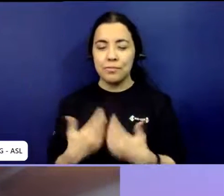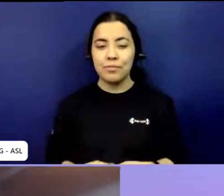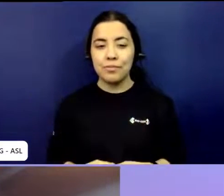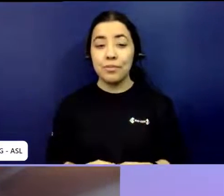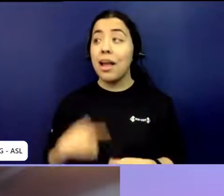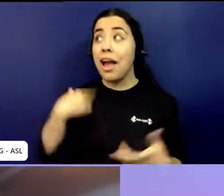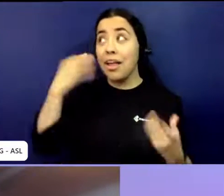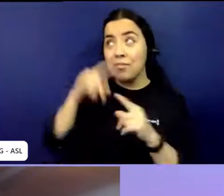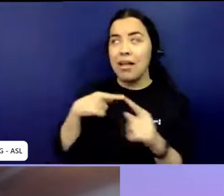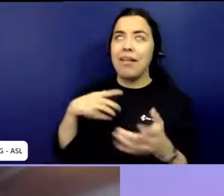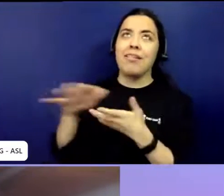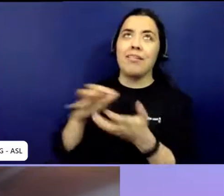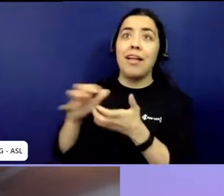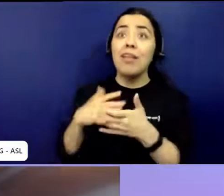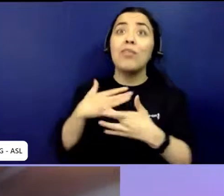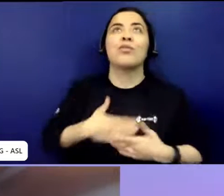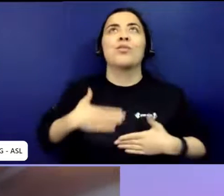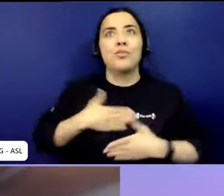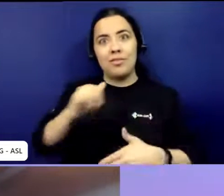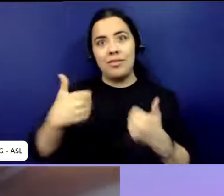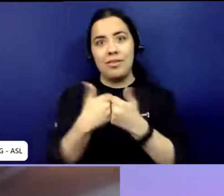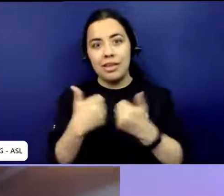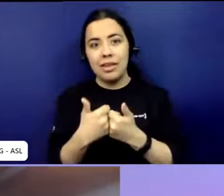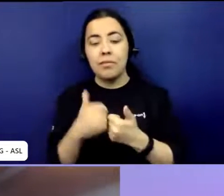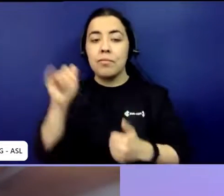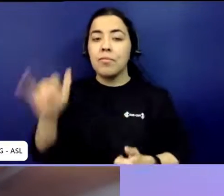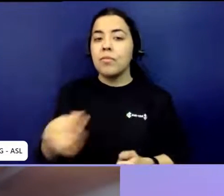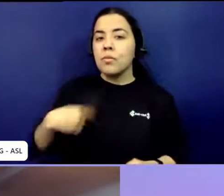lot of fun. And these were things that we